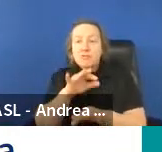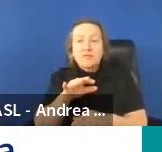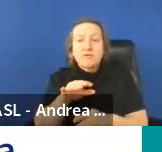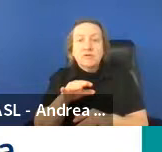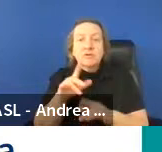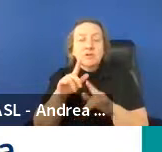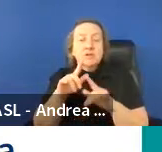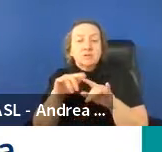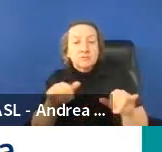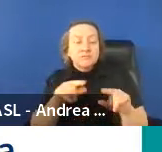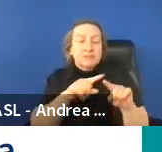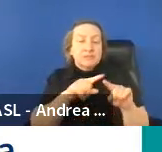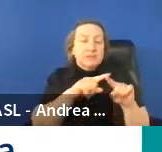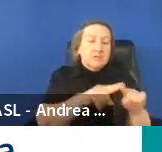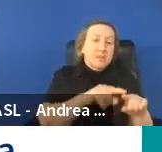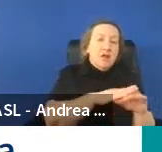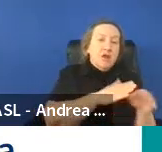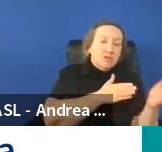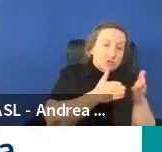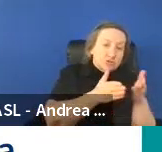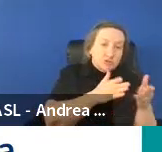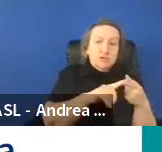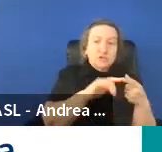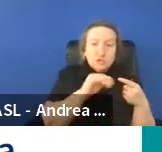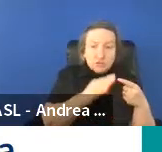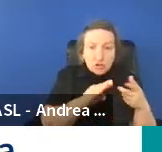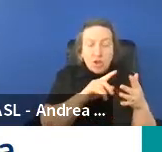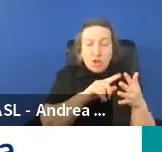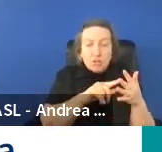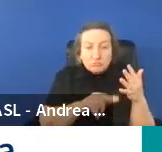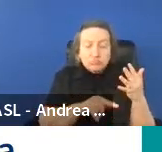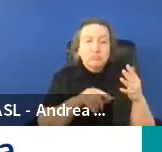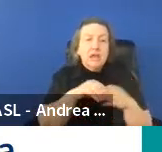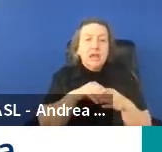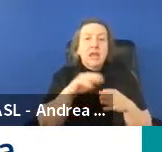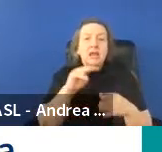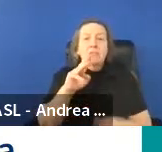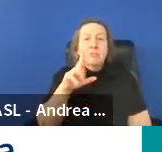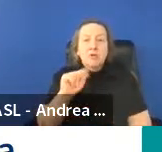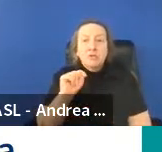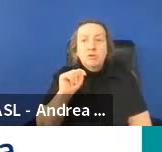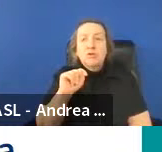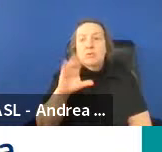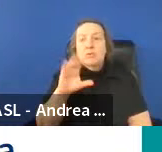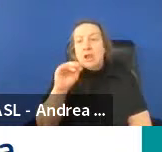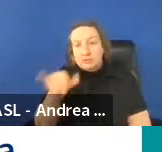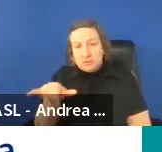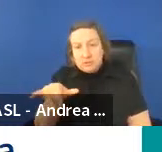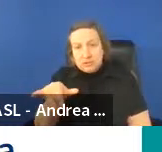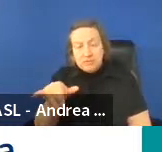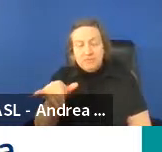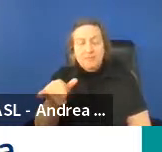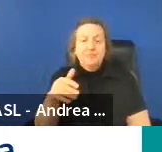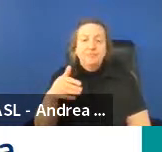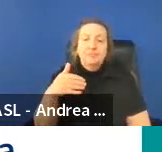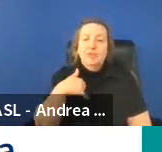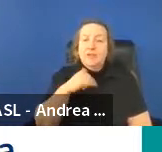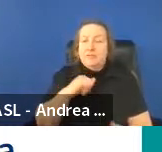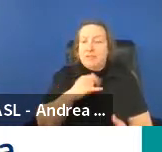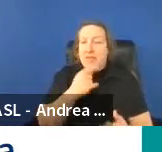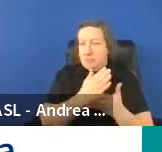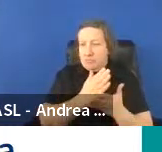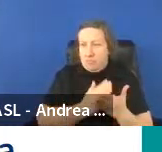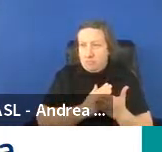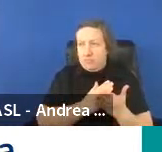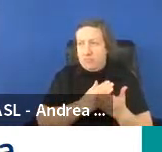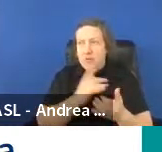relying on services, jobs, et cetera, in Multnomah County. And so there's that piece that I think